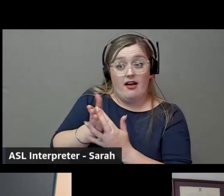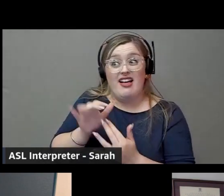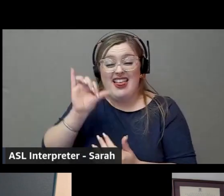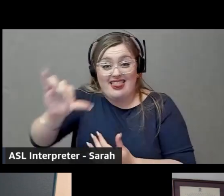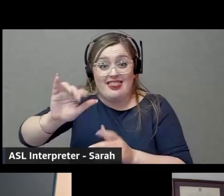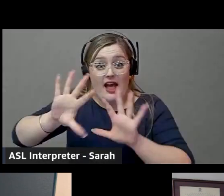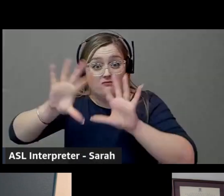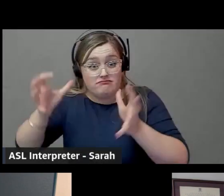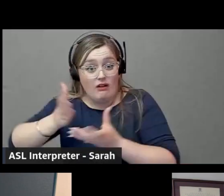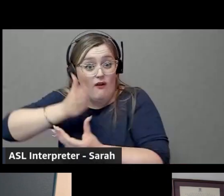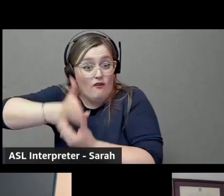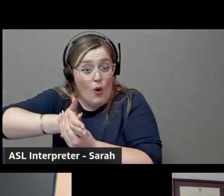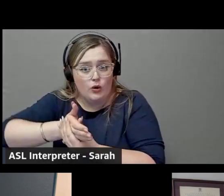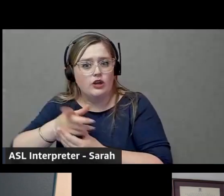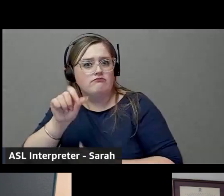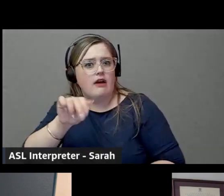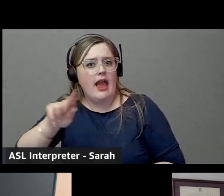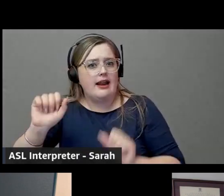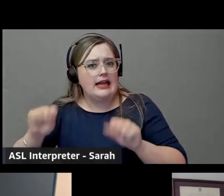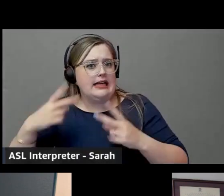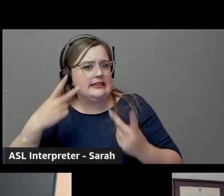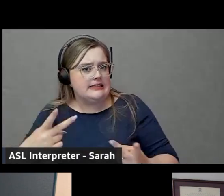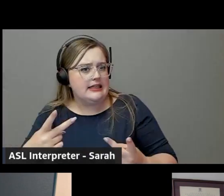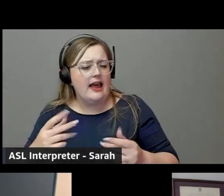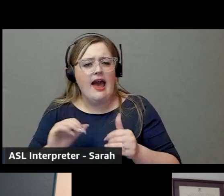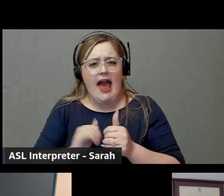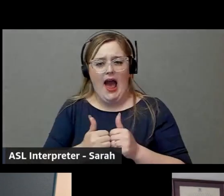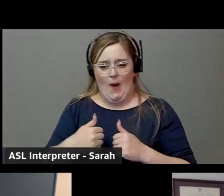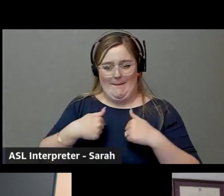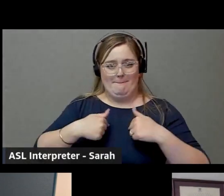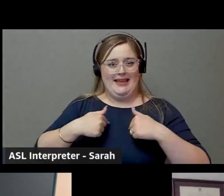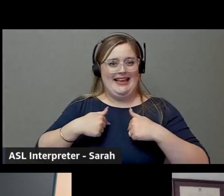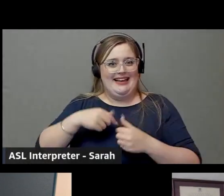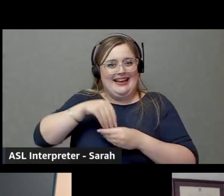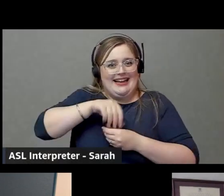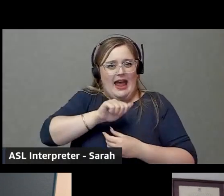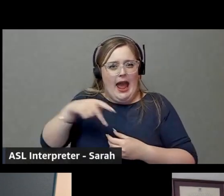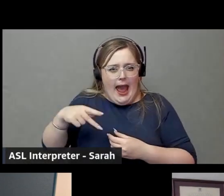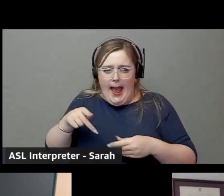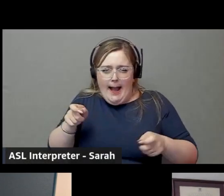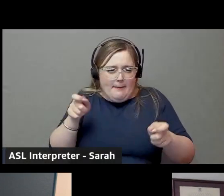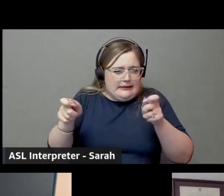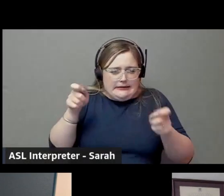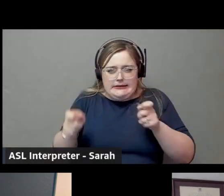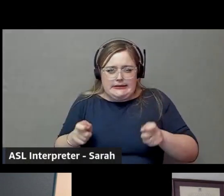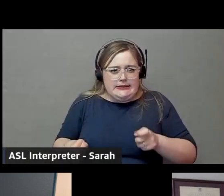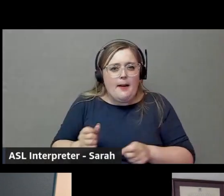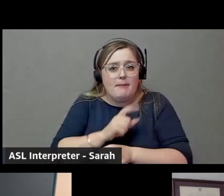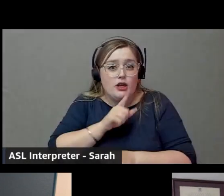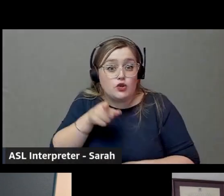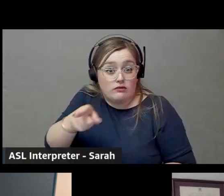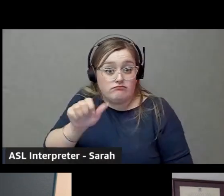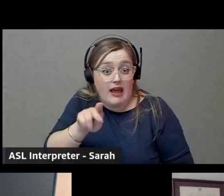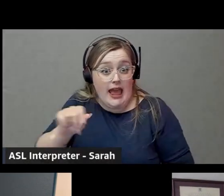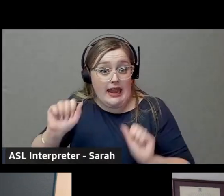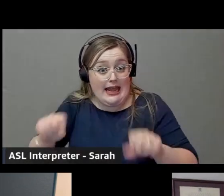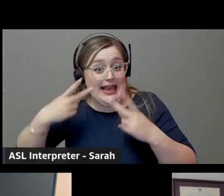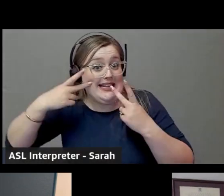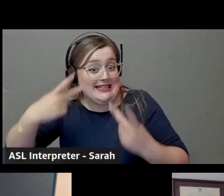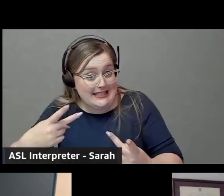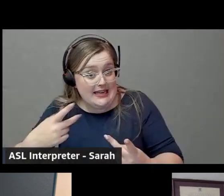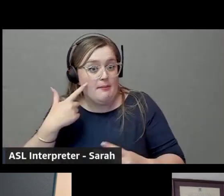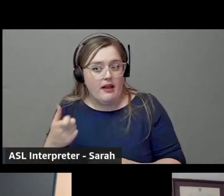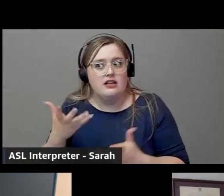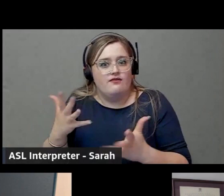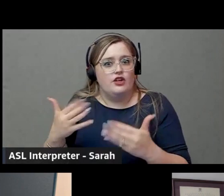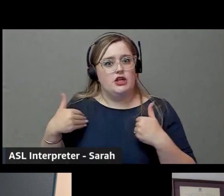the application side go ahead and figure that out, that she can see it, right? Just because she has access to that